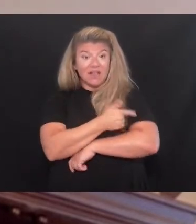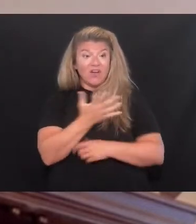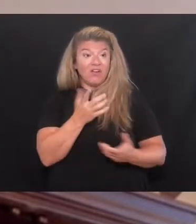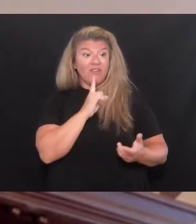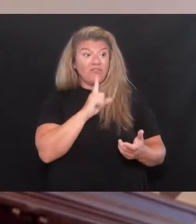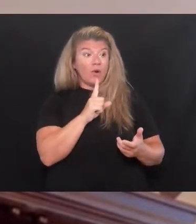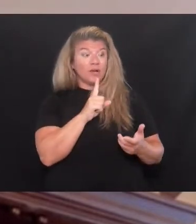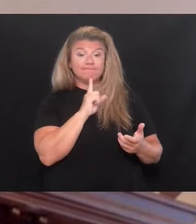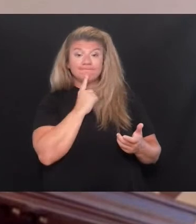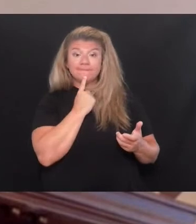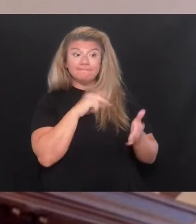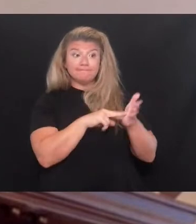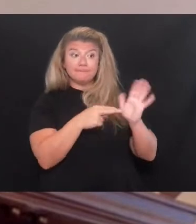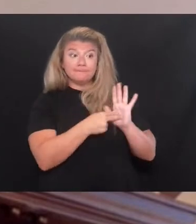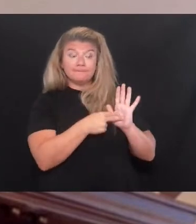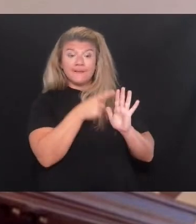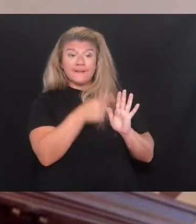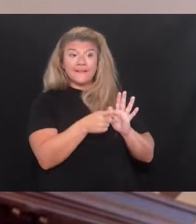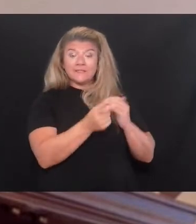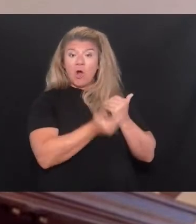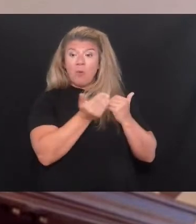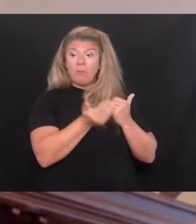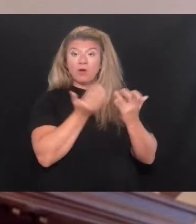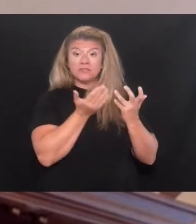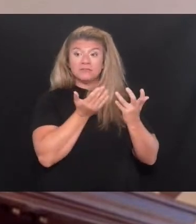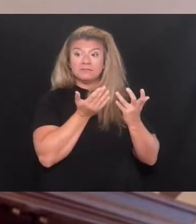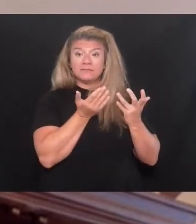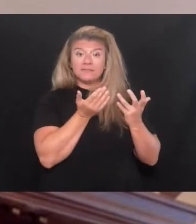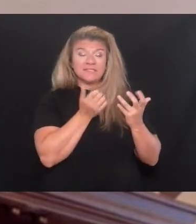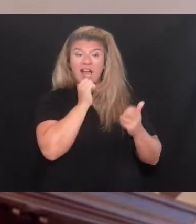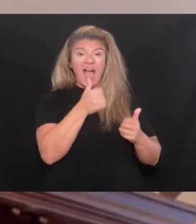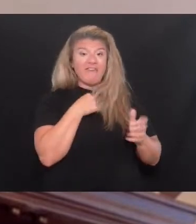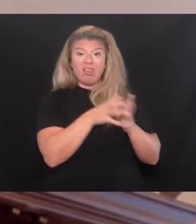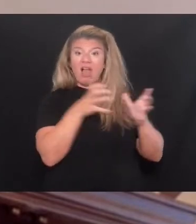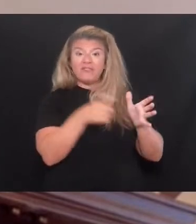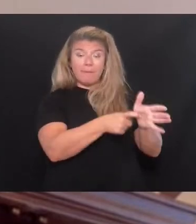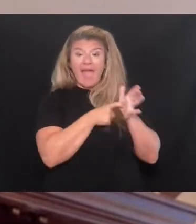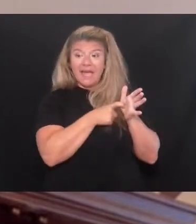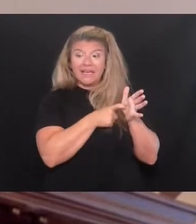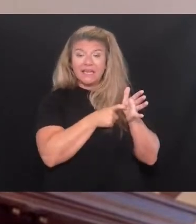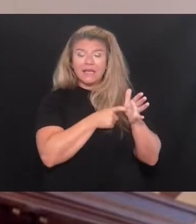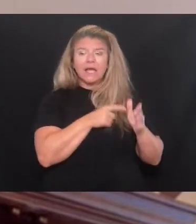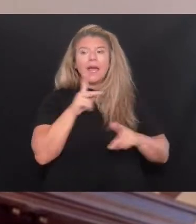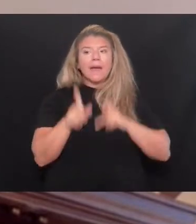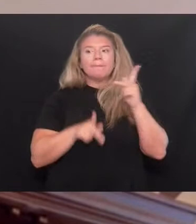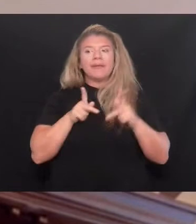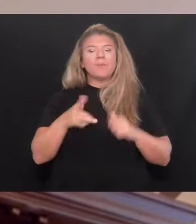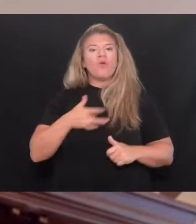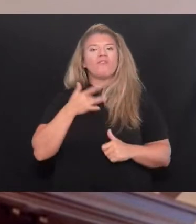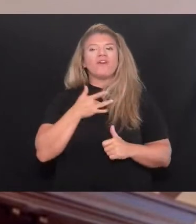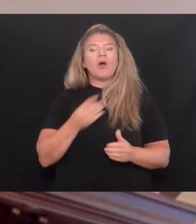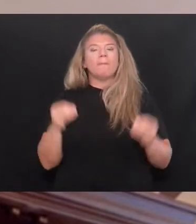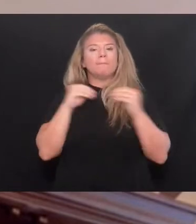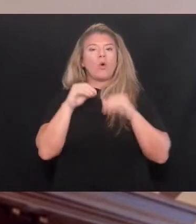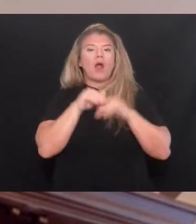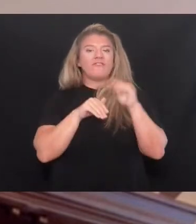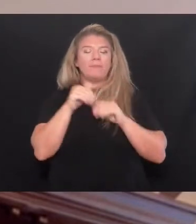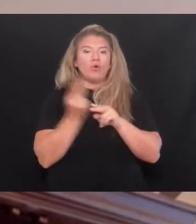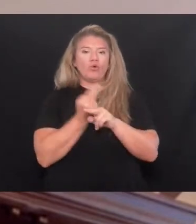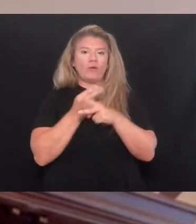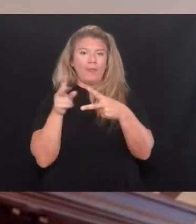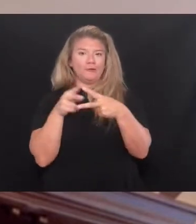practical purposes, has almost dropped off completely in demand for that. People feel much more comfortable with the Pfizer and